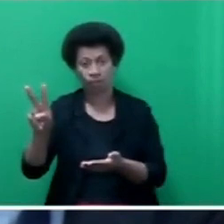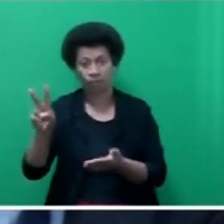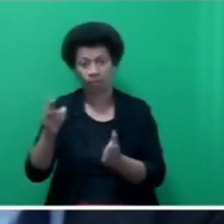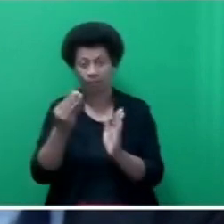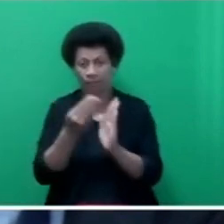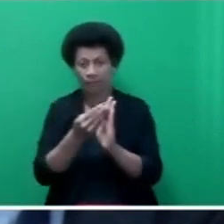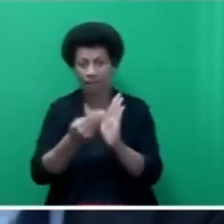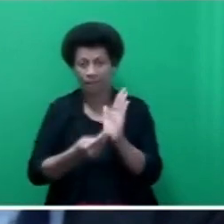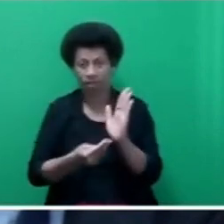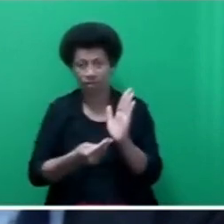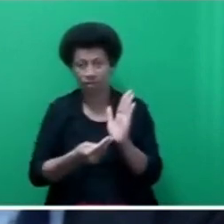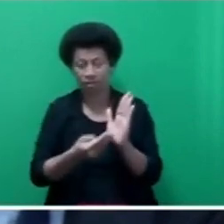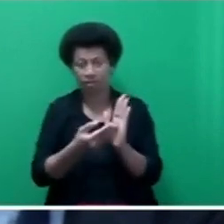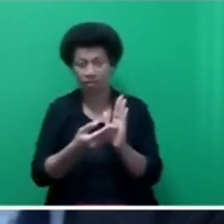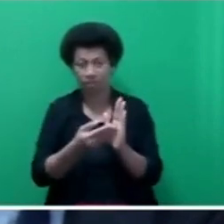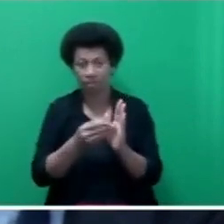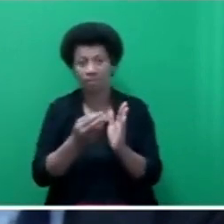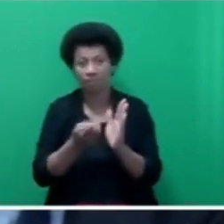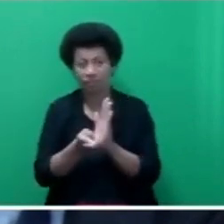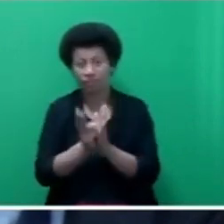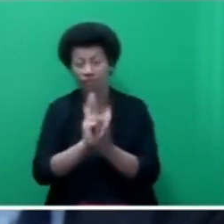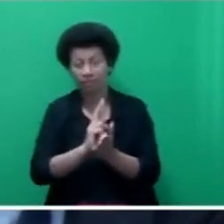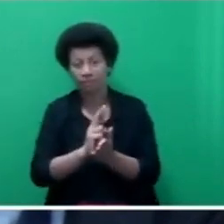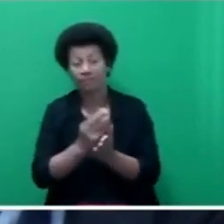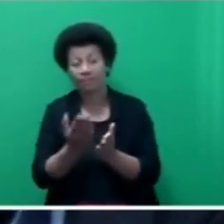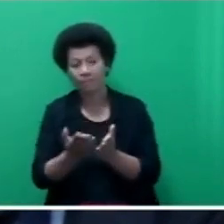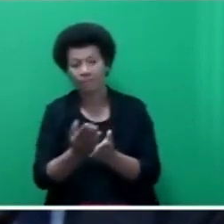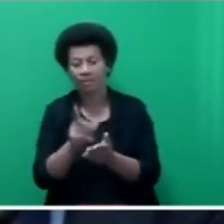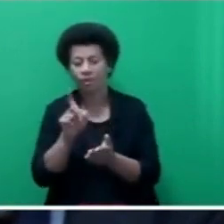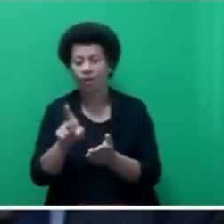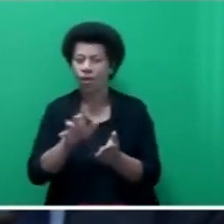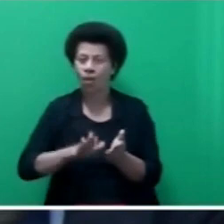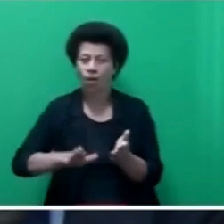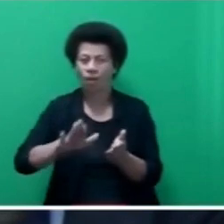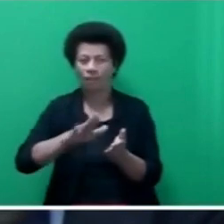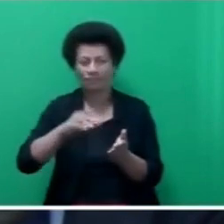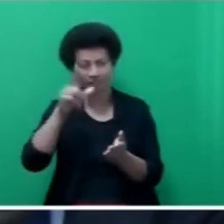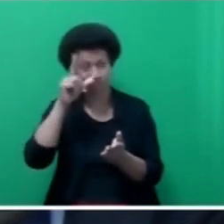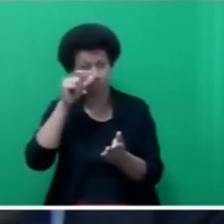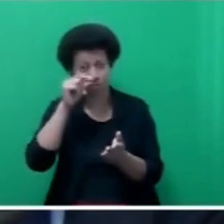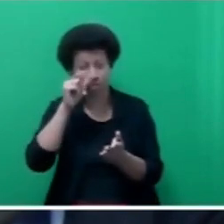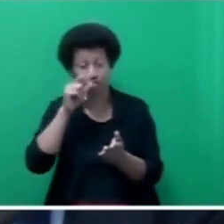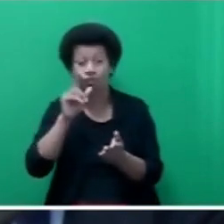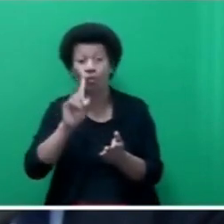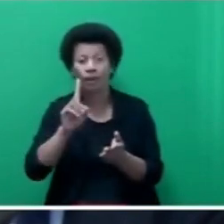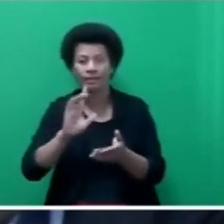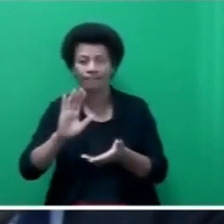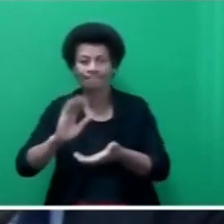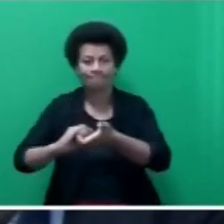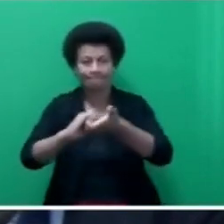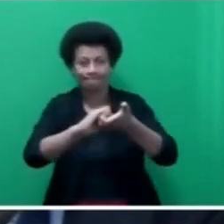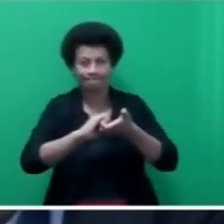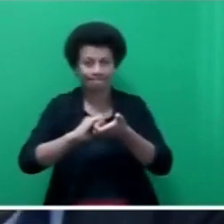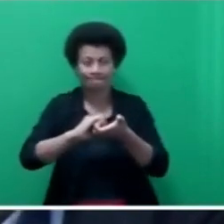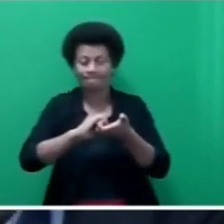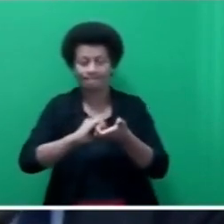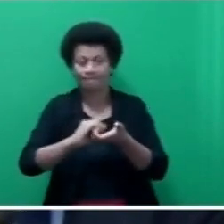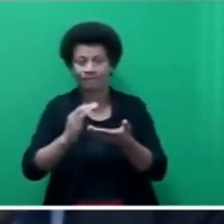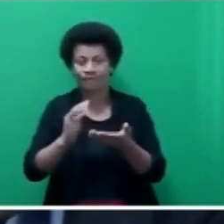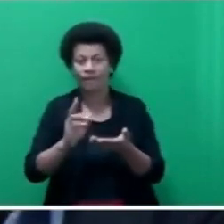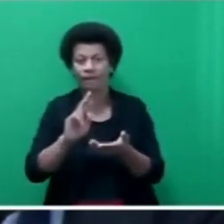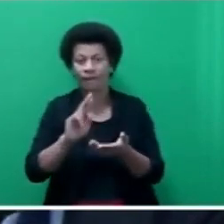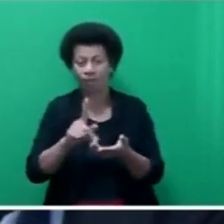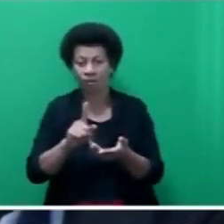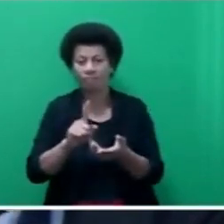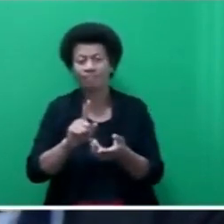budget revision, and I call on all Fijians to unite and help in the transformation into more resilient